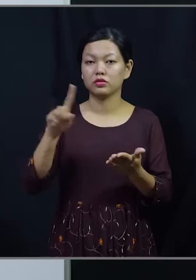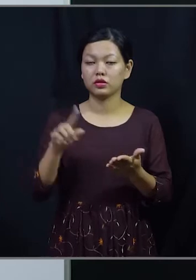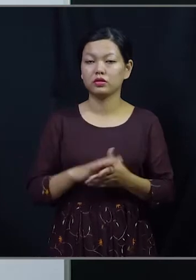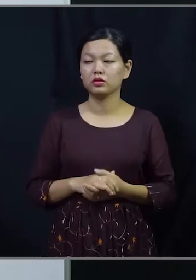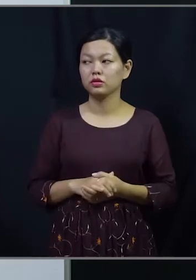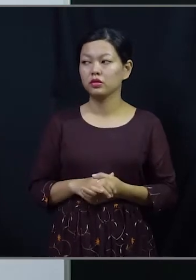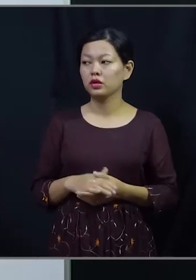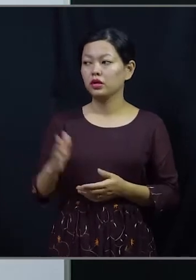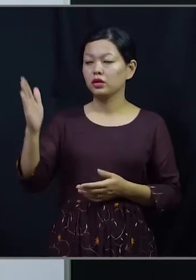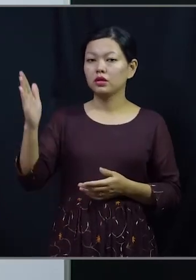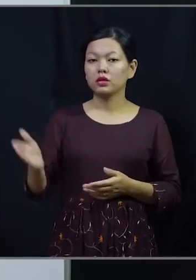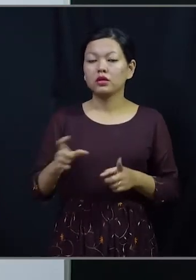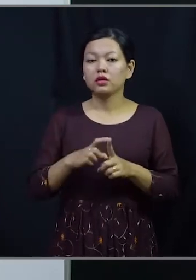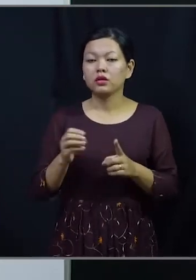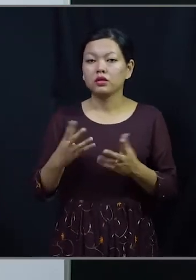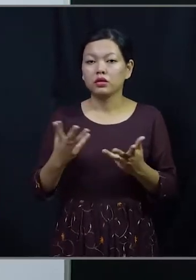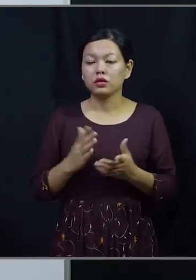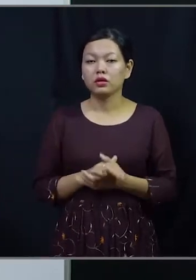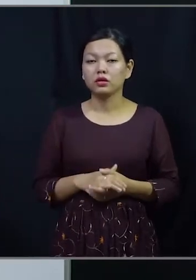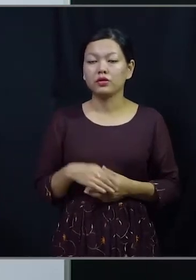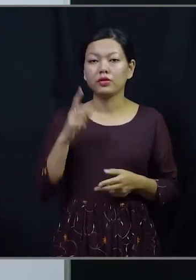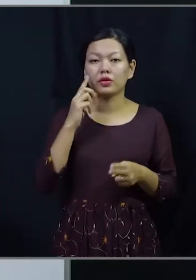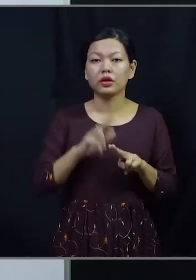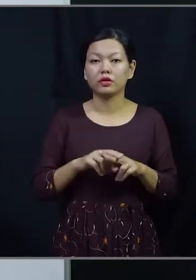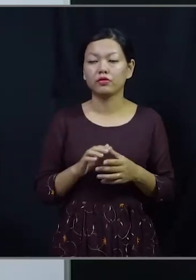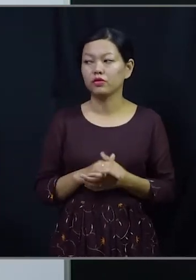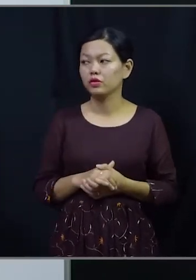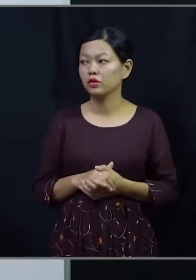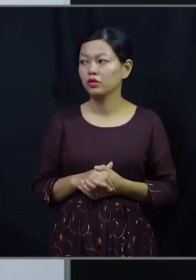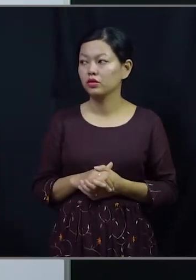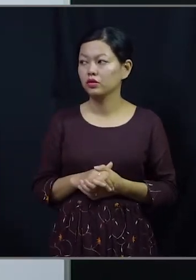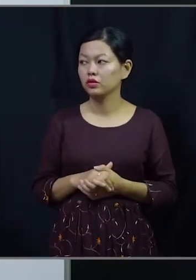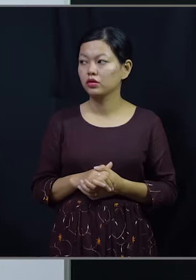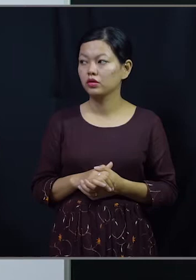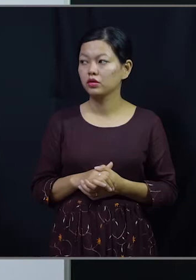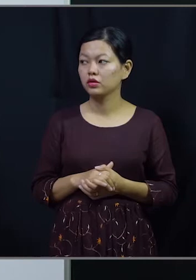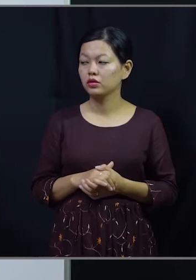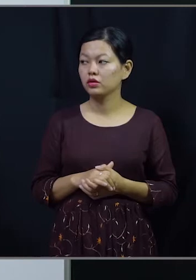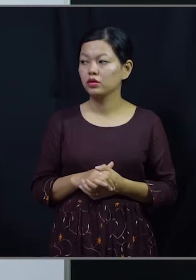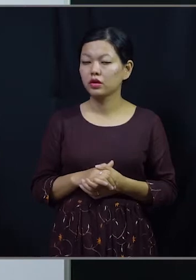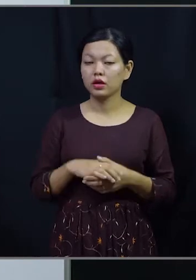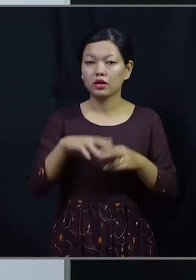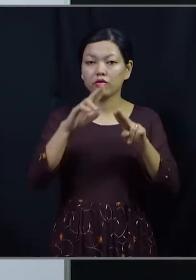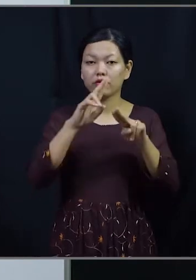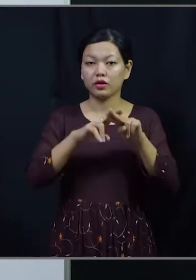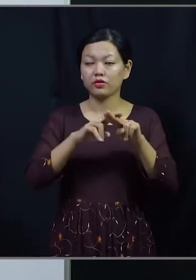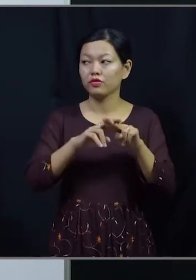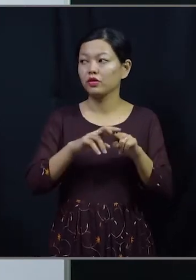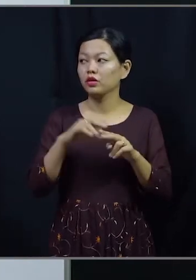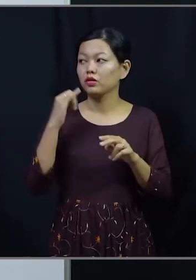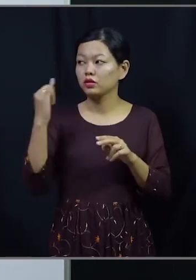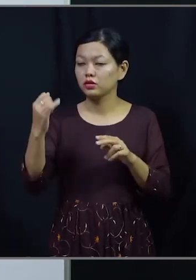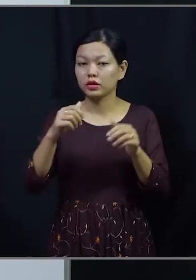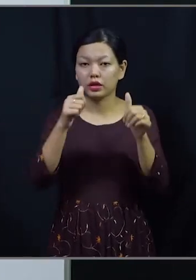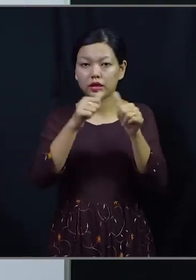Okay. In this case, if you could find F is a function from A to